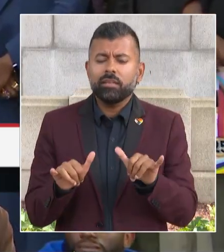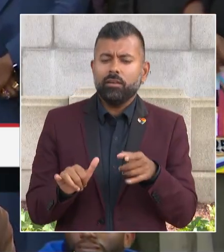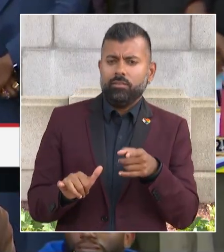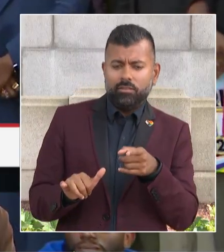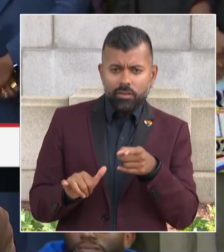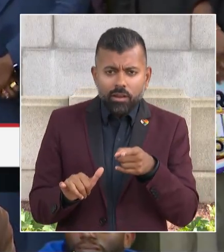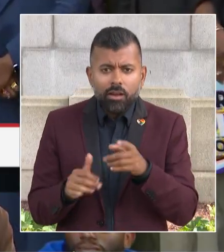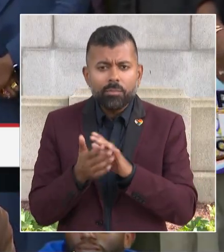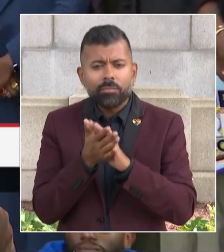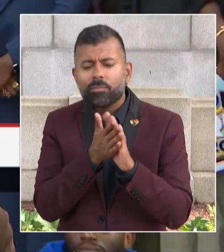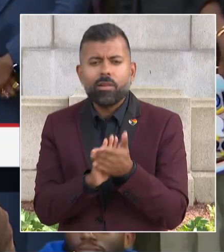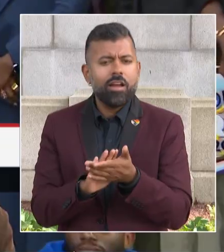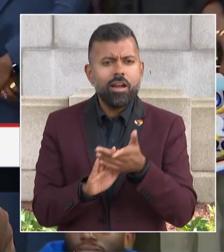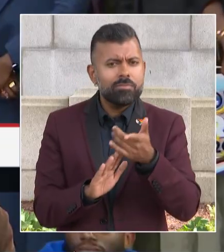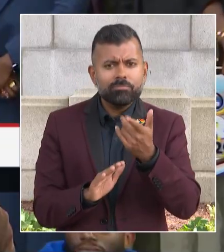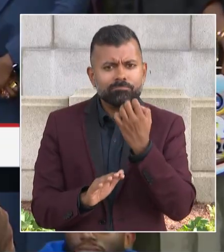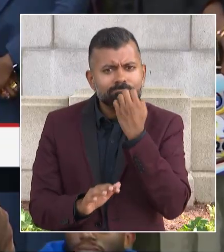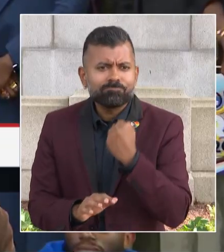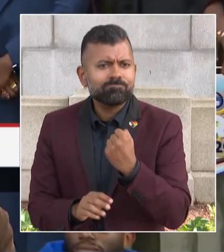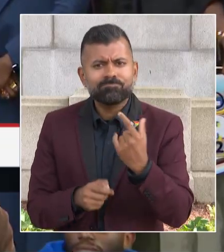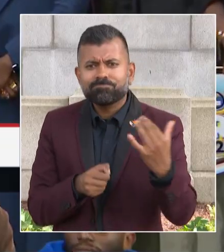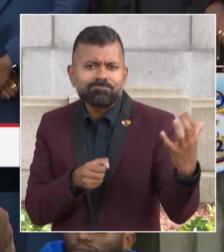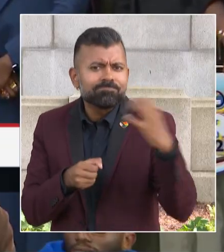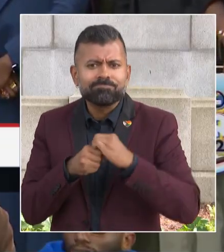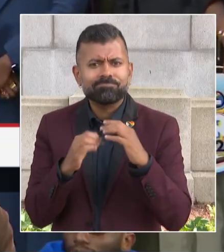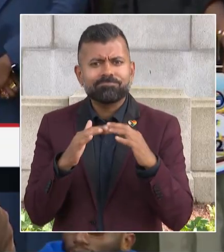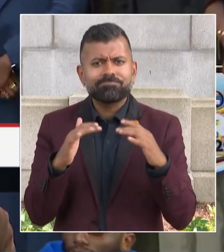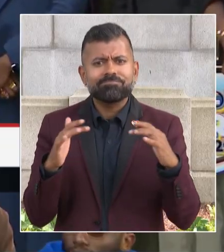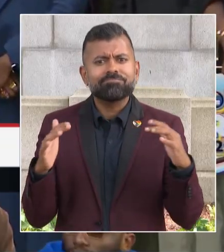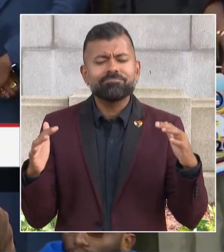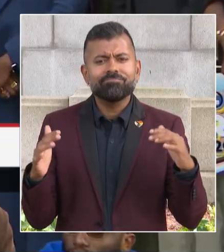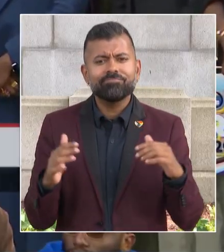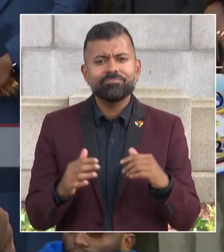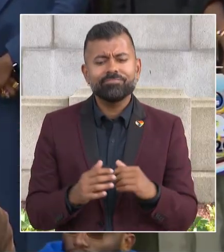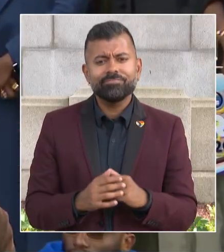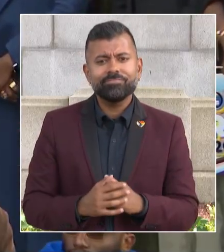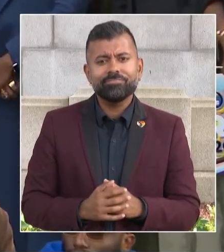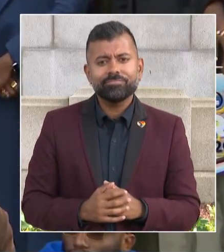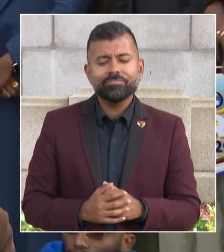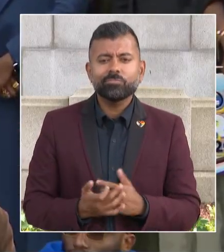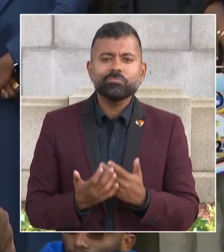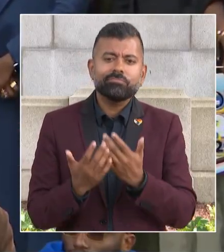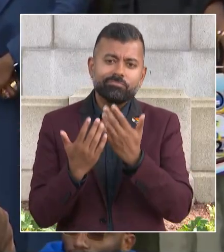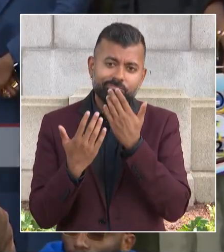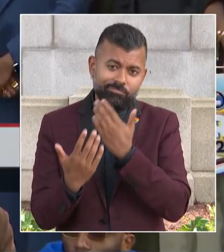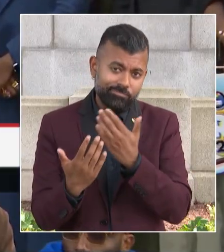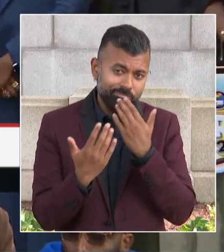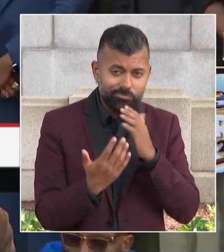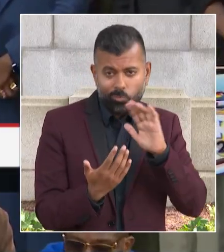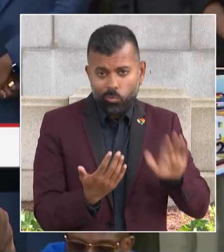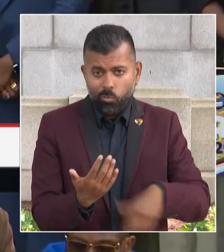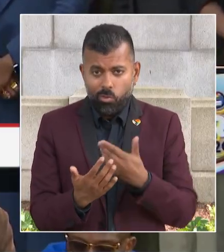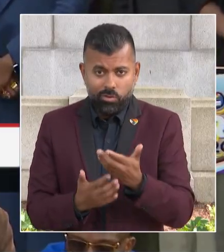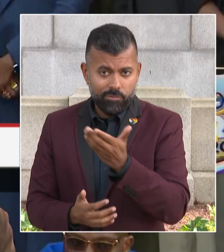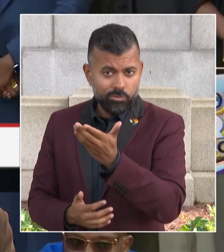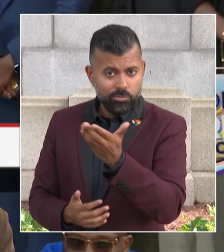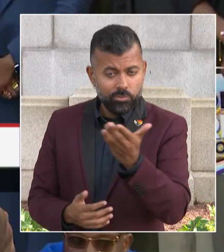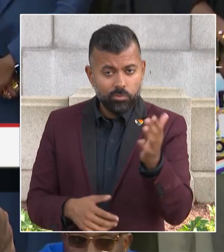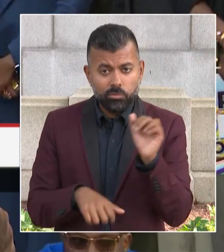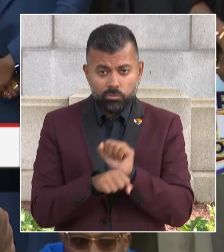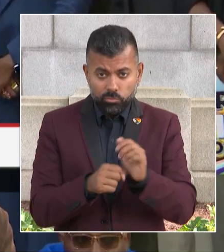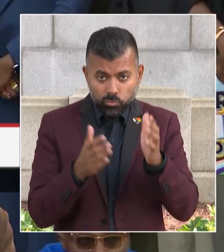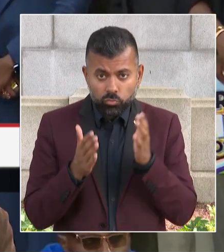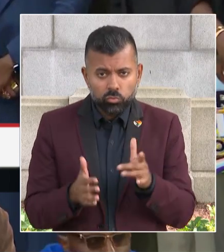the residents of our great city. So I want to thank all of our employees who are working